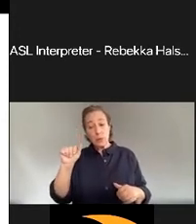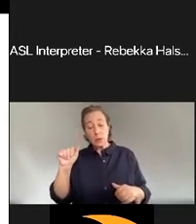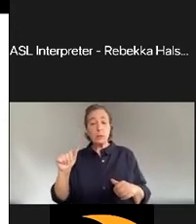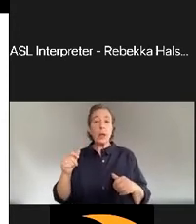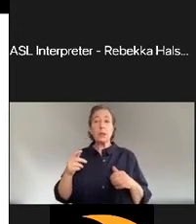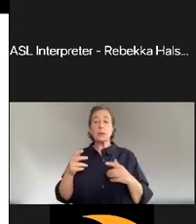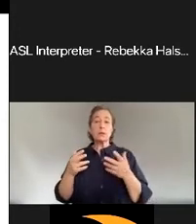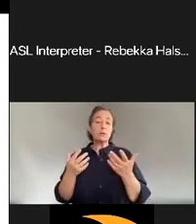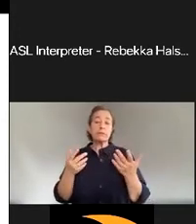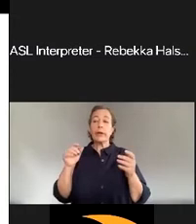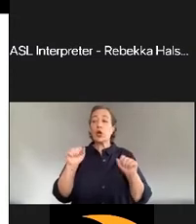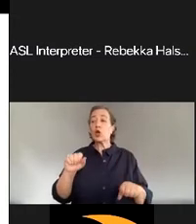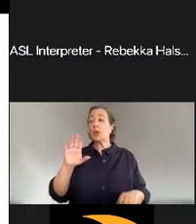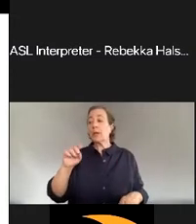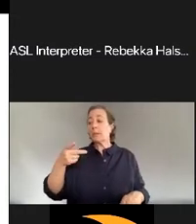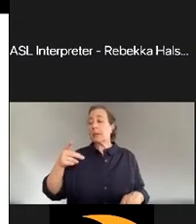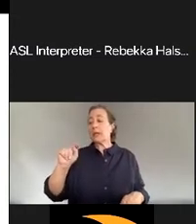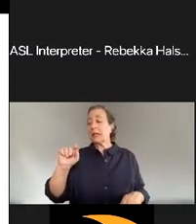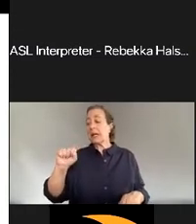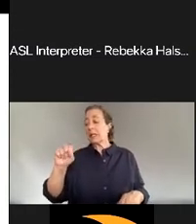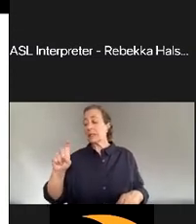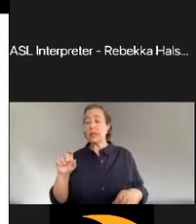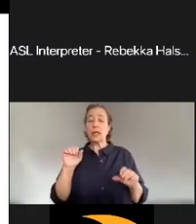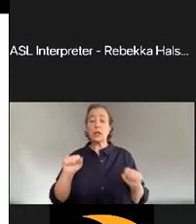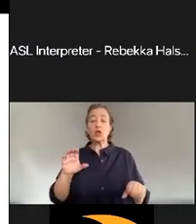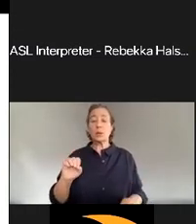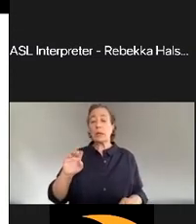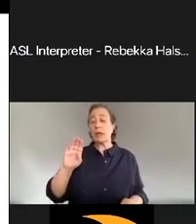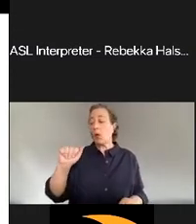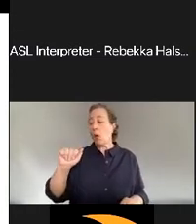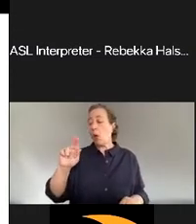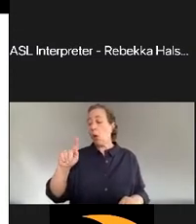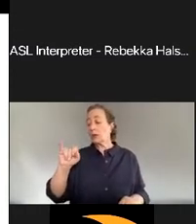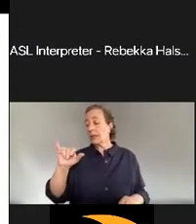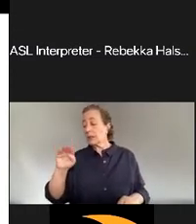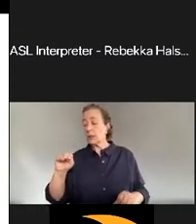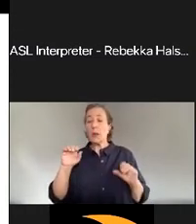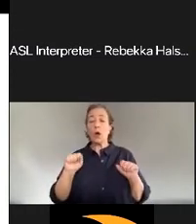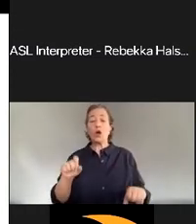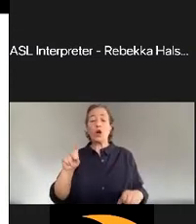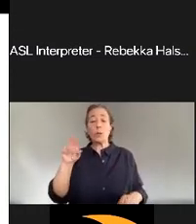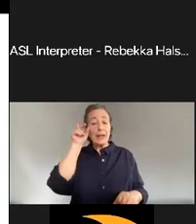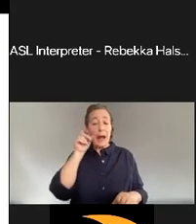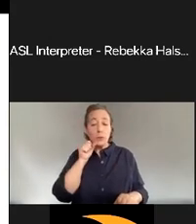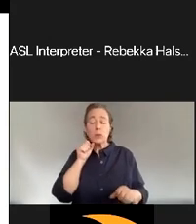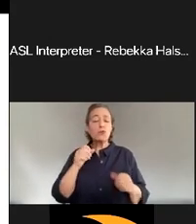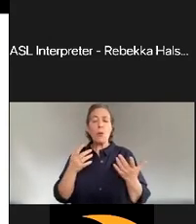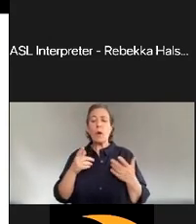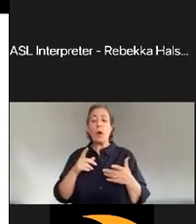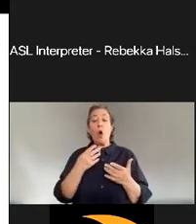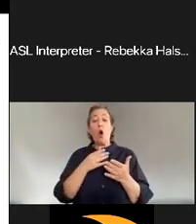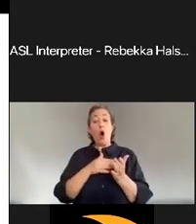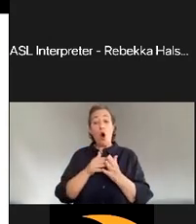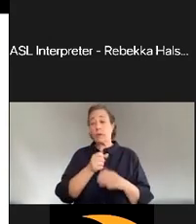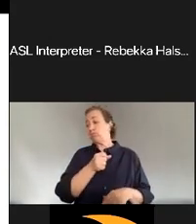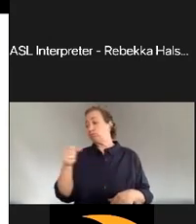it's PTSD or autism or Down syndrome, often were put into residential treatment centers with